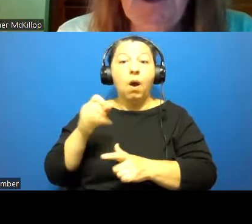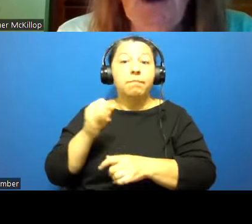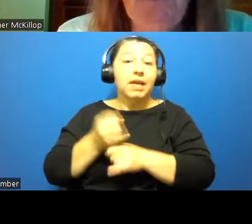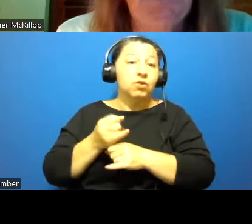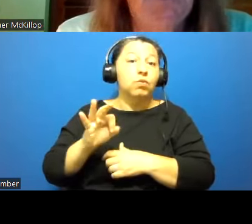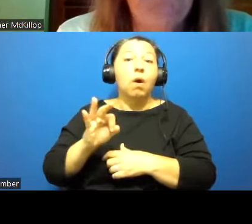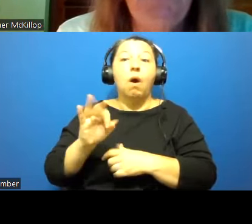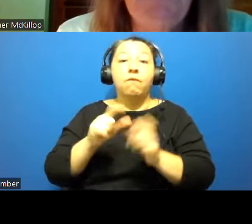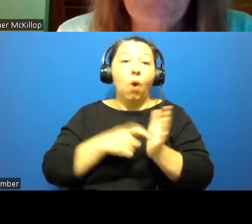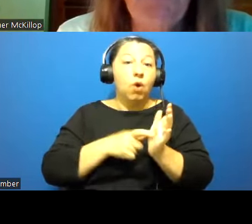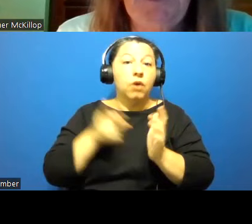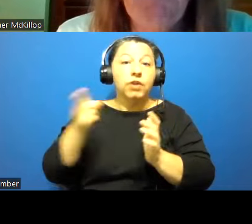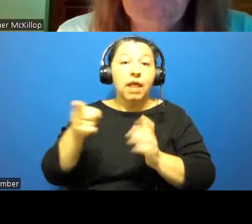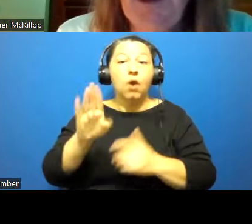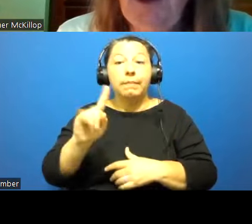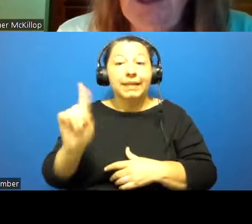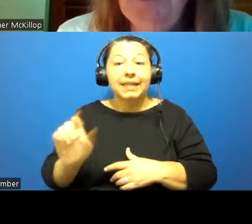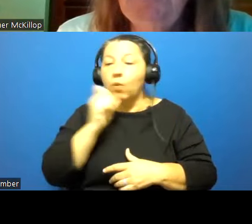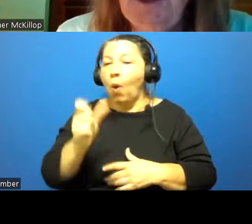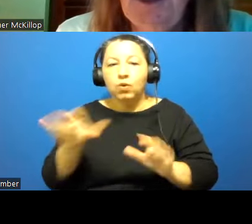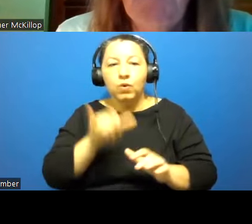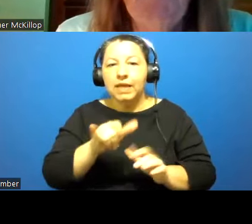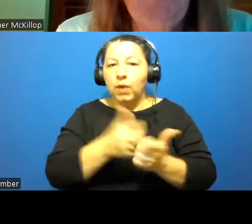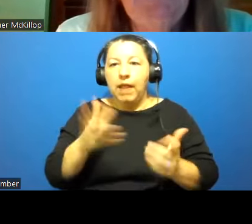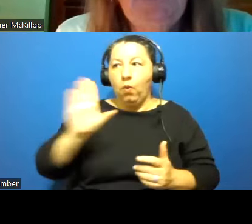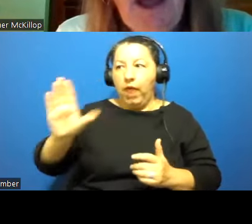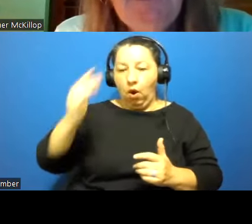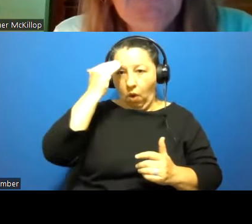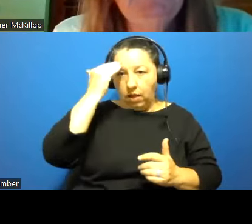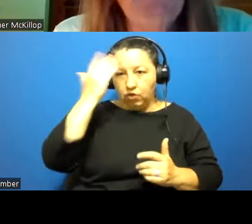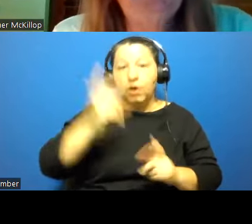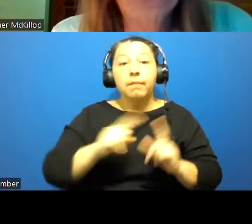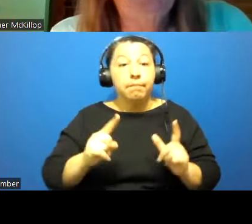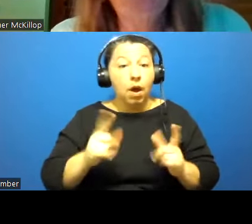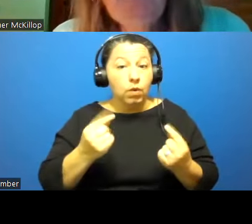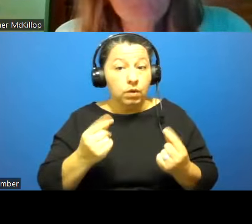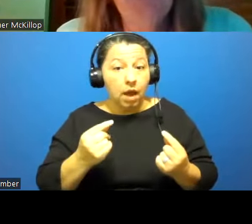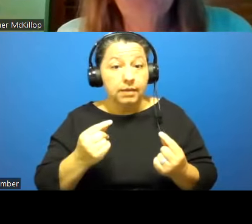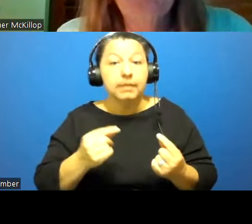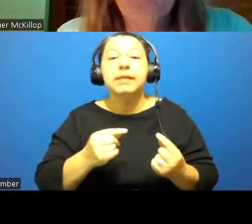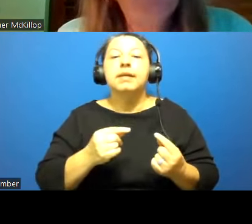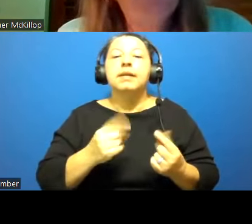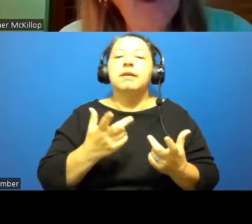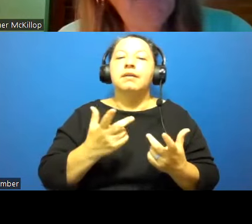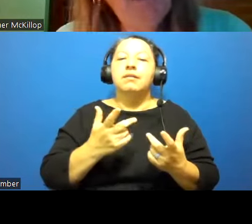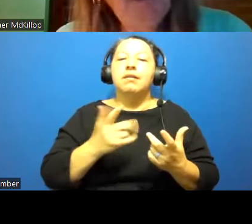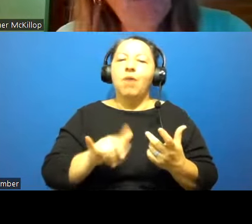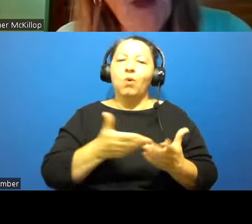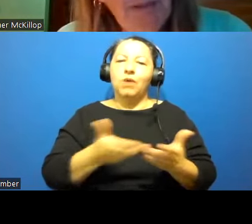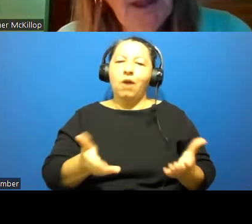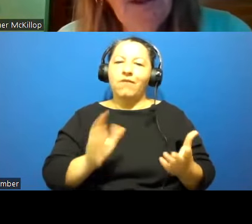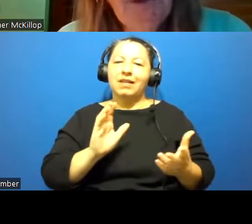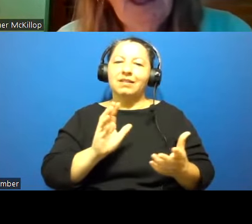not going to go and do these without their knowledge. But what it does, it makes artifacts or 3D